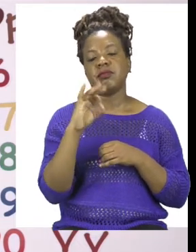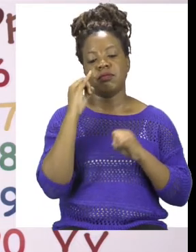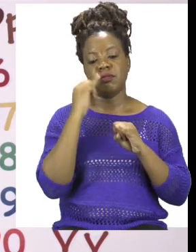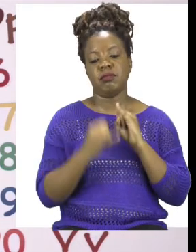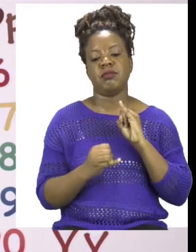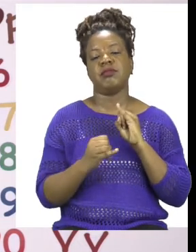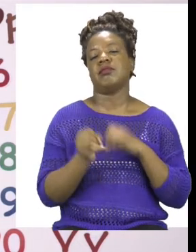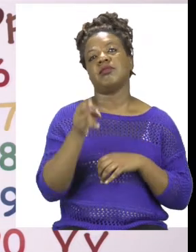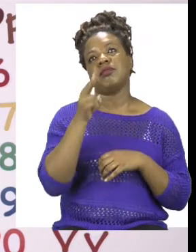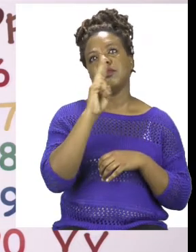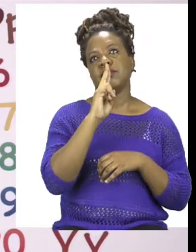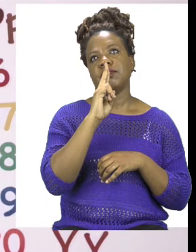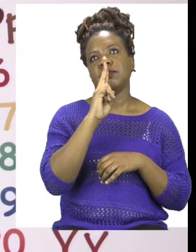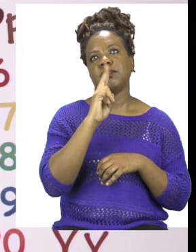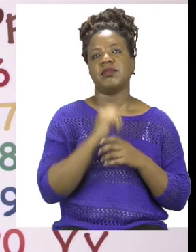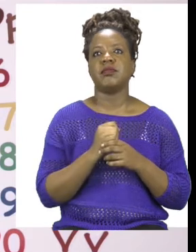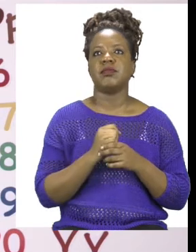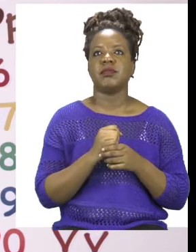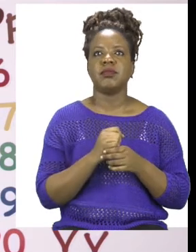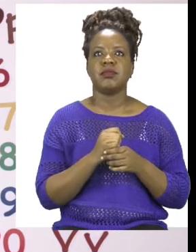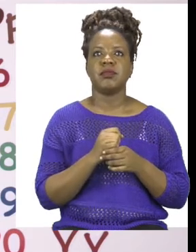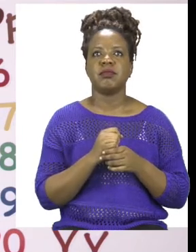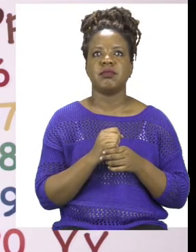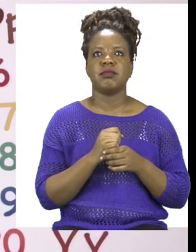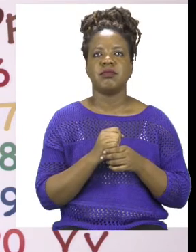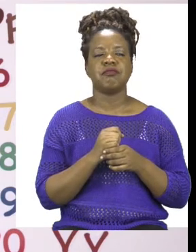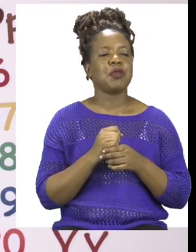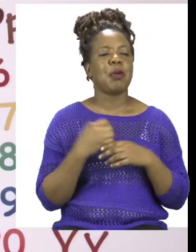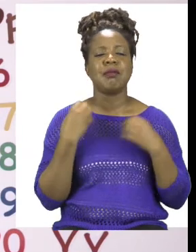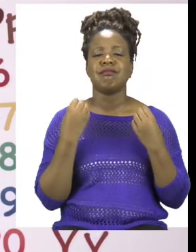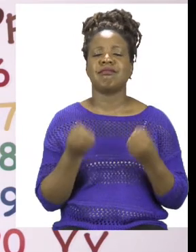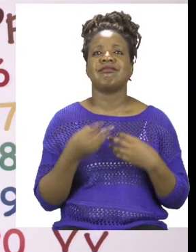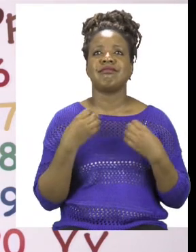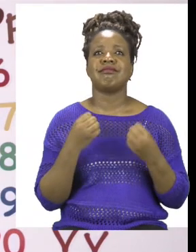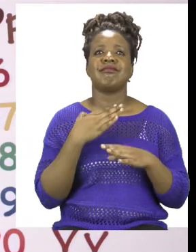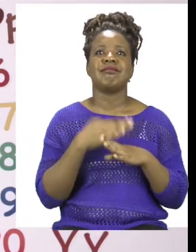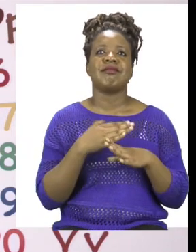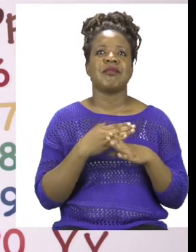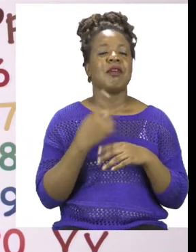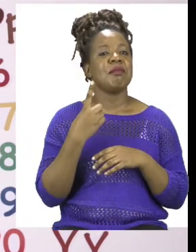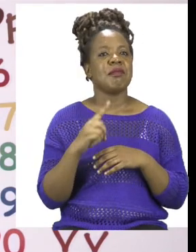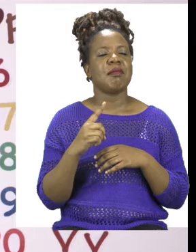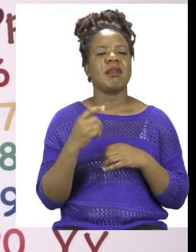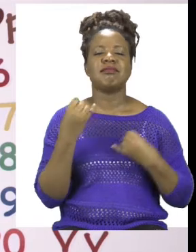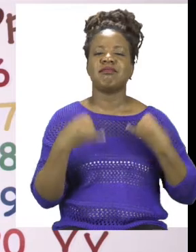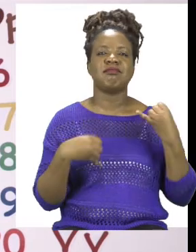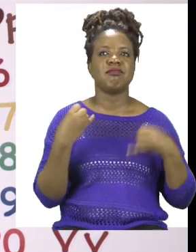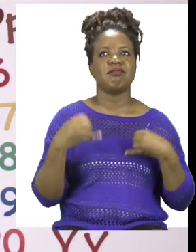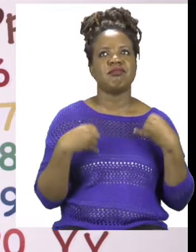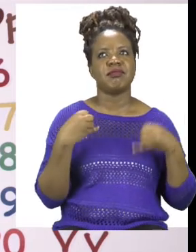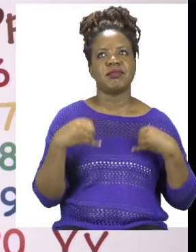our final answer. Whew, it's a lot of work, but it is so fun to do. Just make sure you